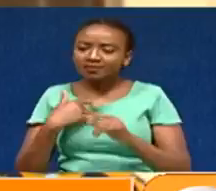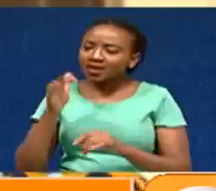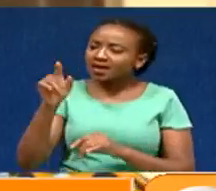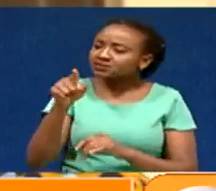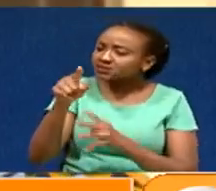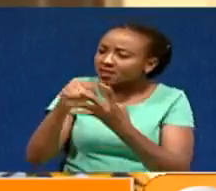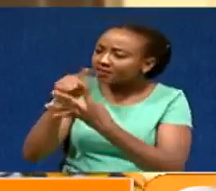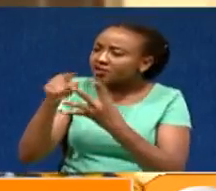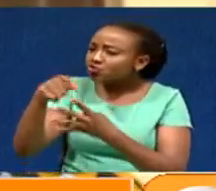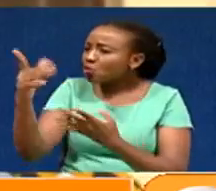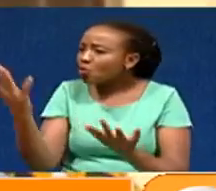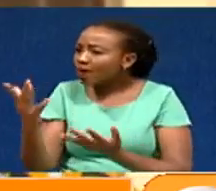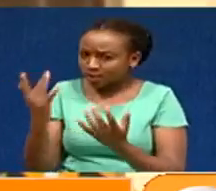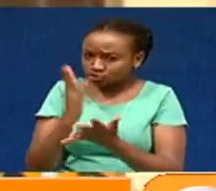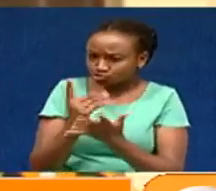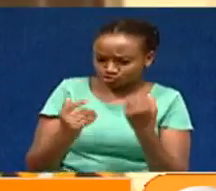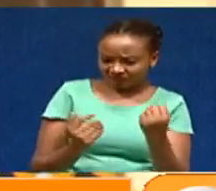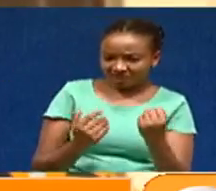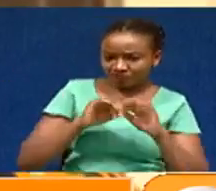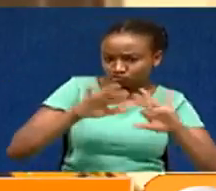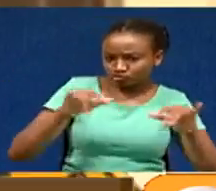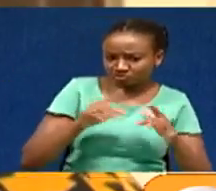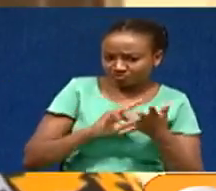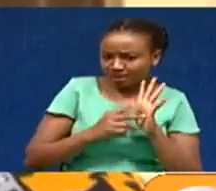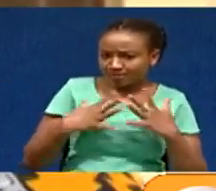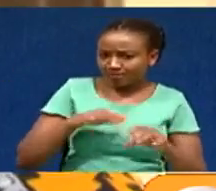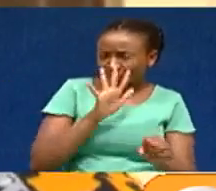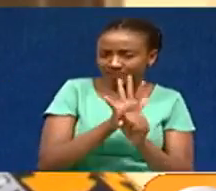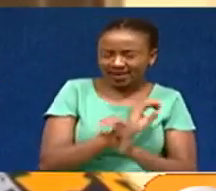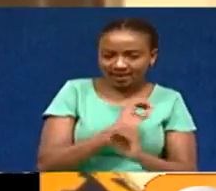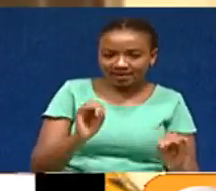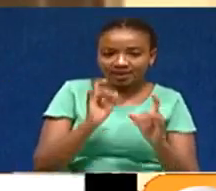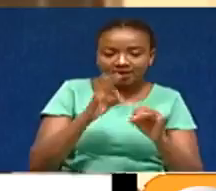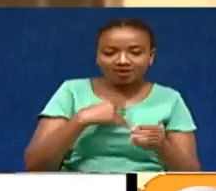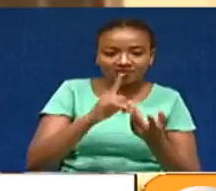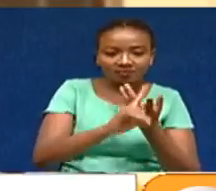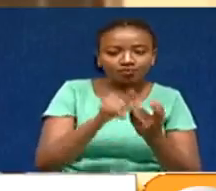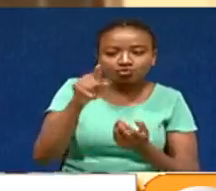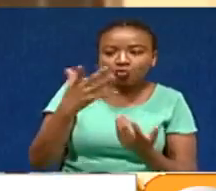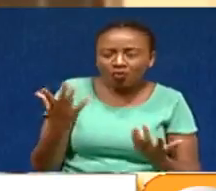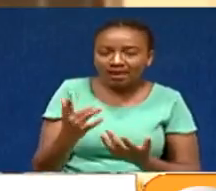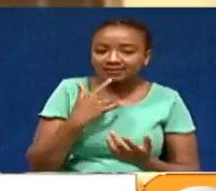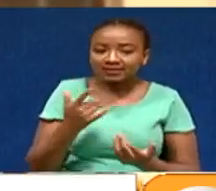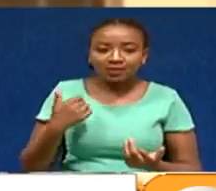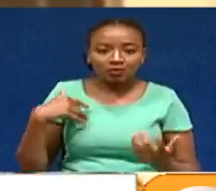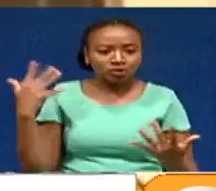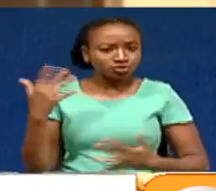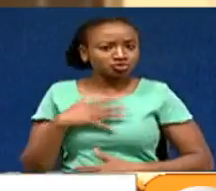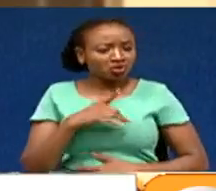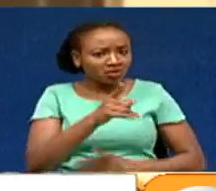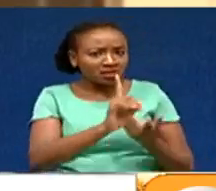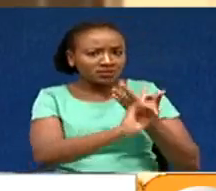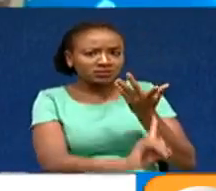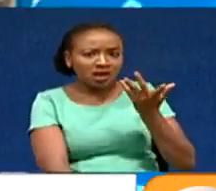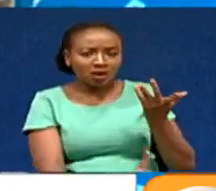wapi? Like if you're just mko watano kwa pool si crowded. Kama alingia na hakutoka mlikuwa wapi? Wakasema tu walishtukia ako